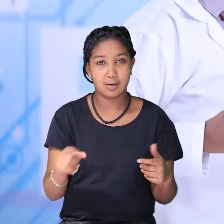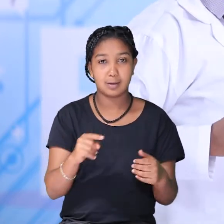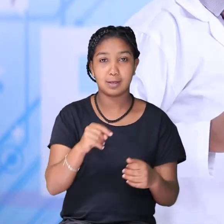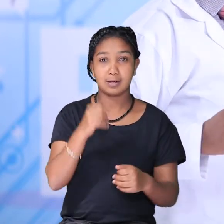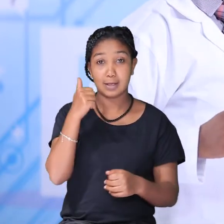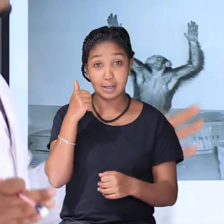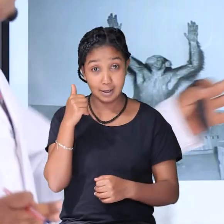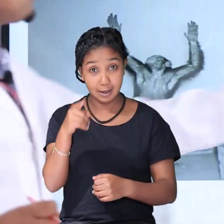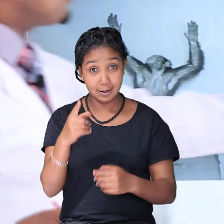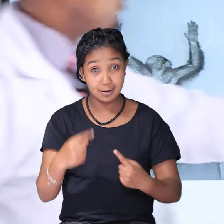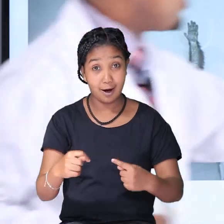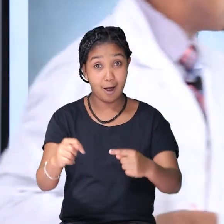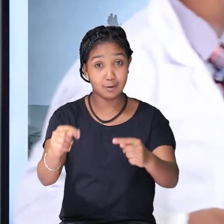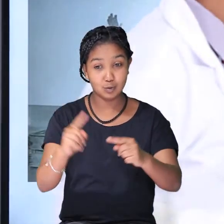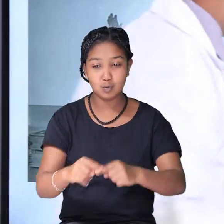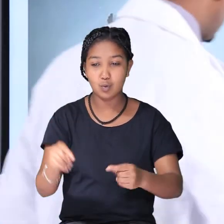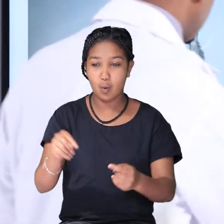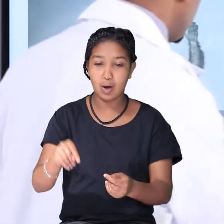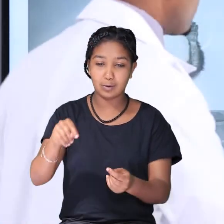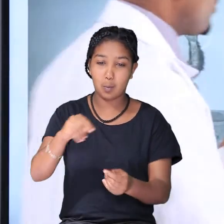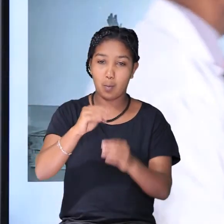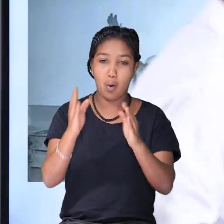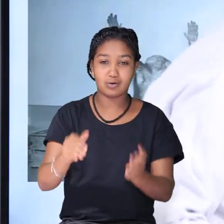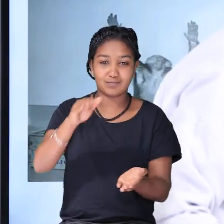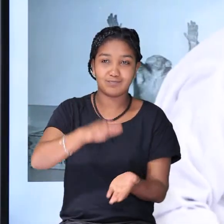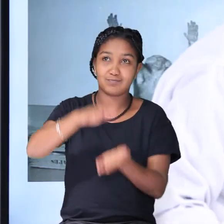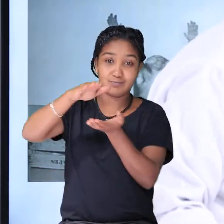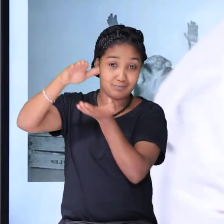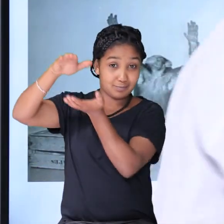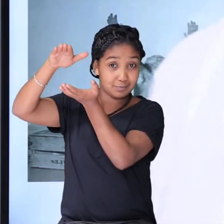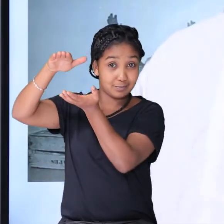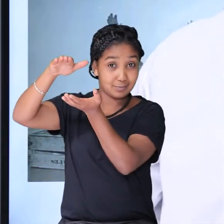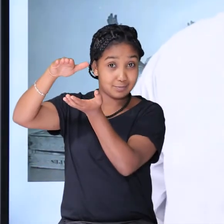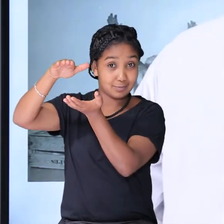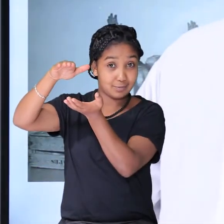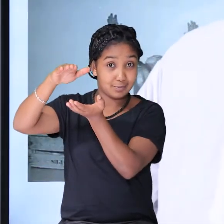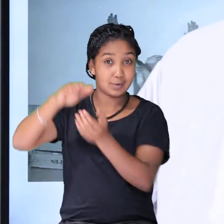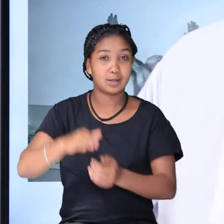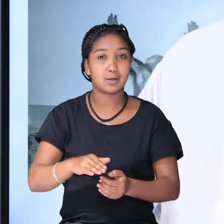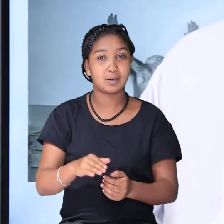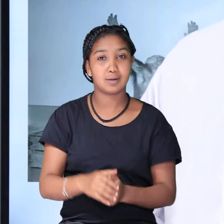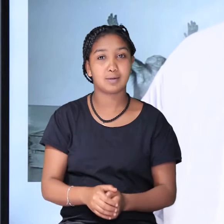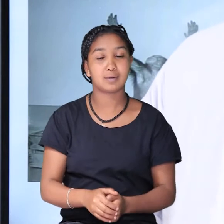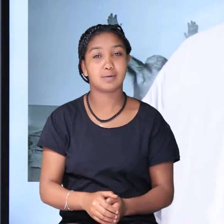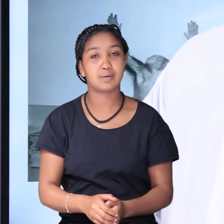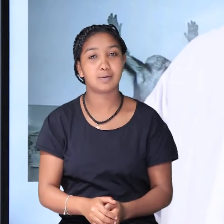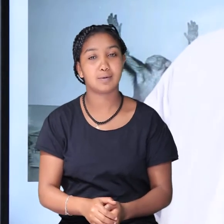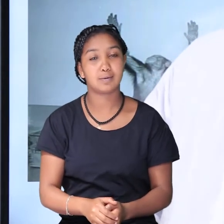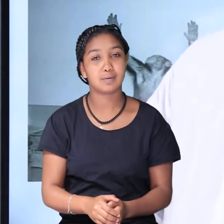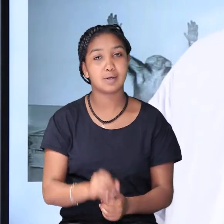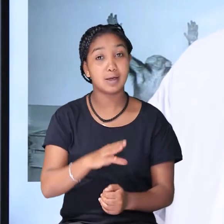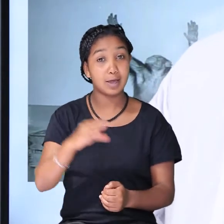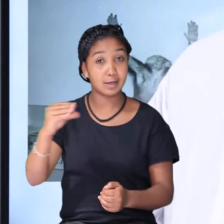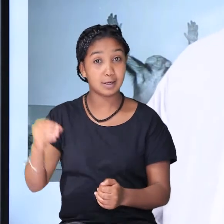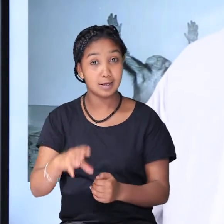he tries to collect those boxes, to drag those boxes towards the banana,